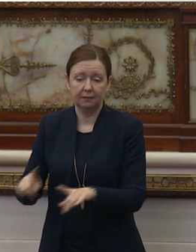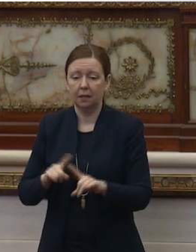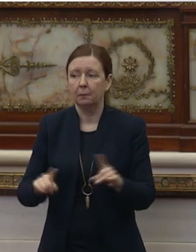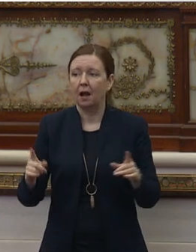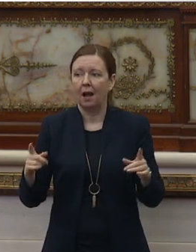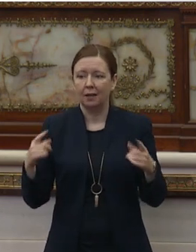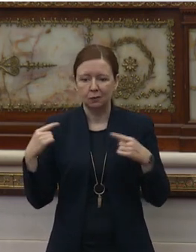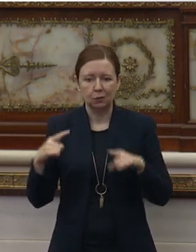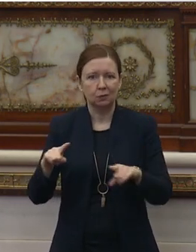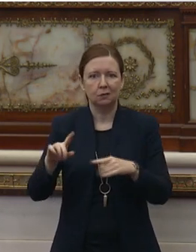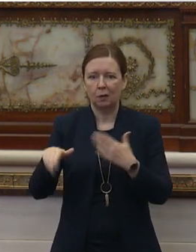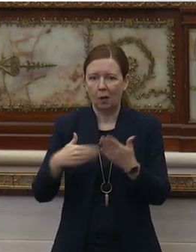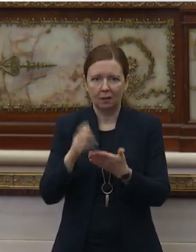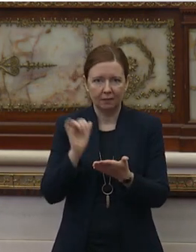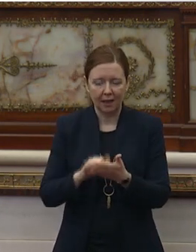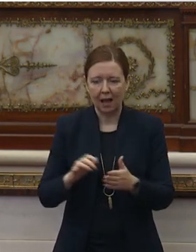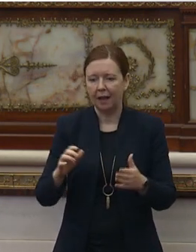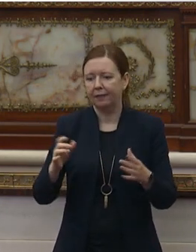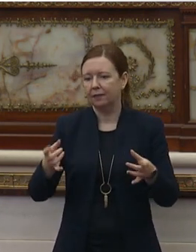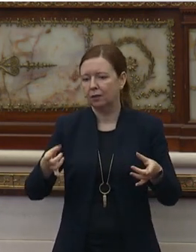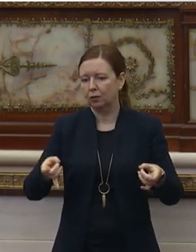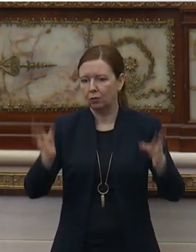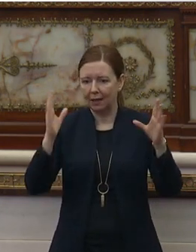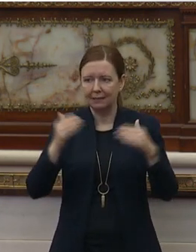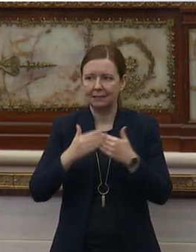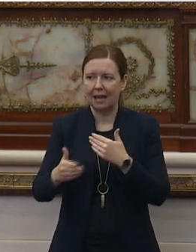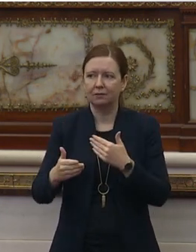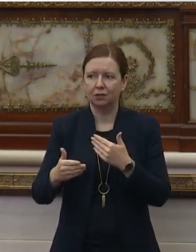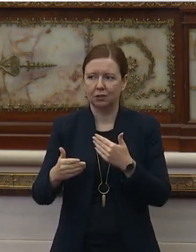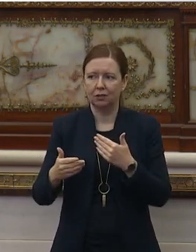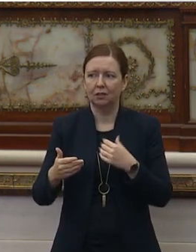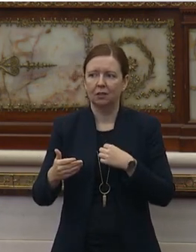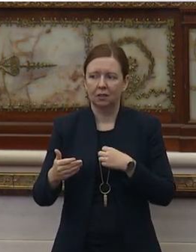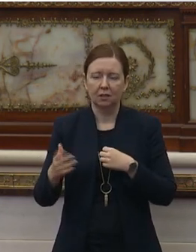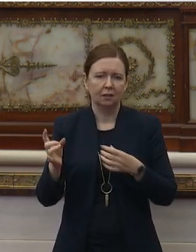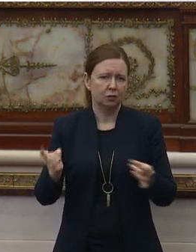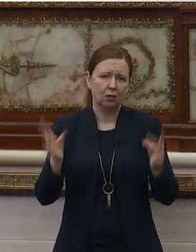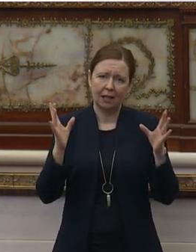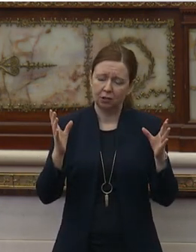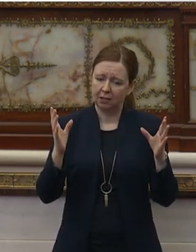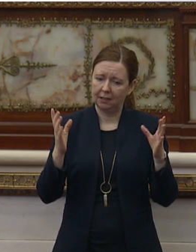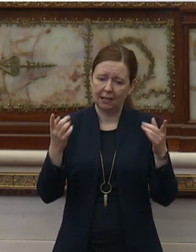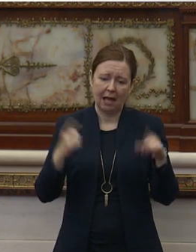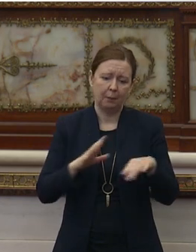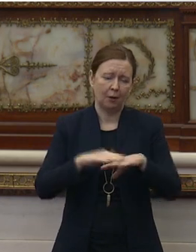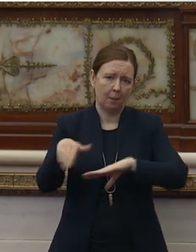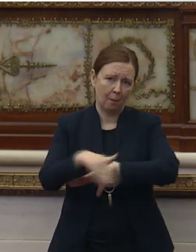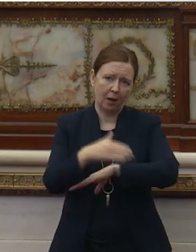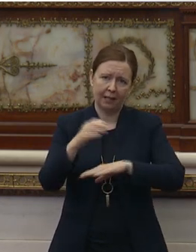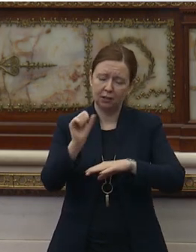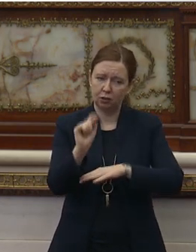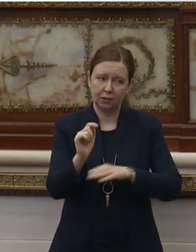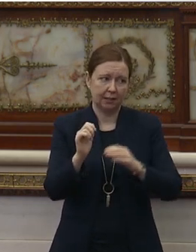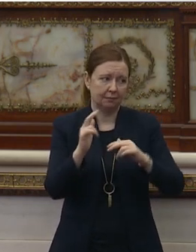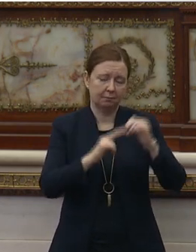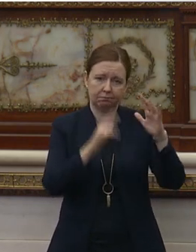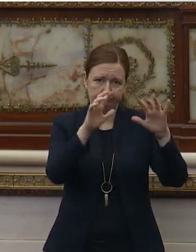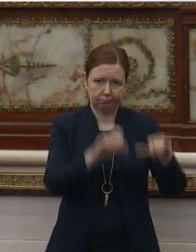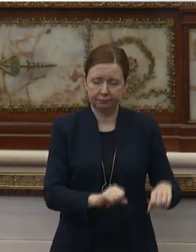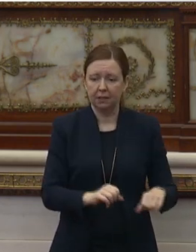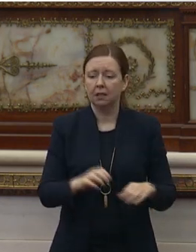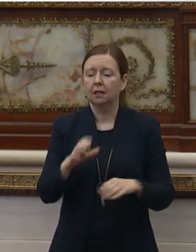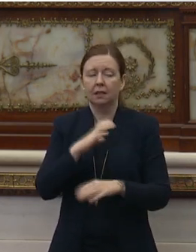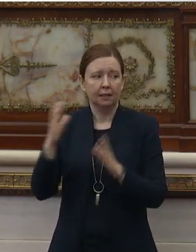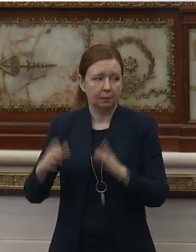throughout all of that, throughout the crisis after the tragedy on Market Street, Commissioner